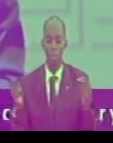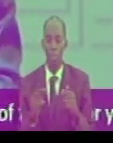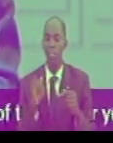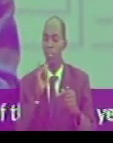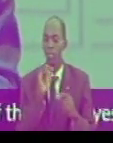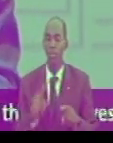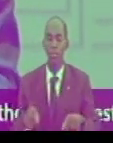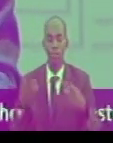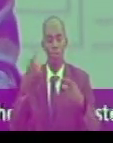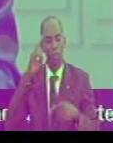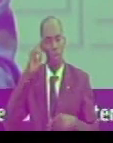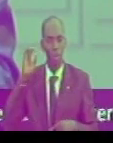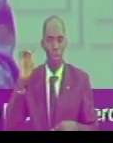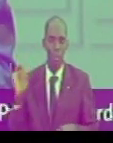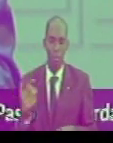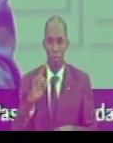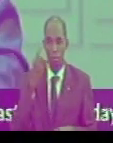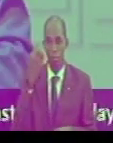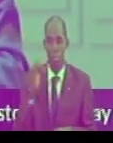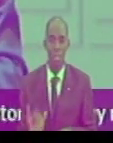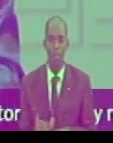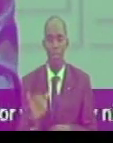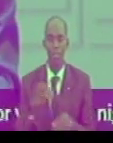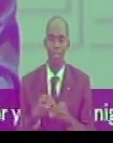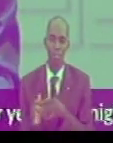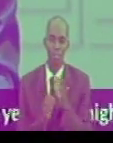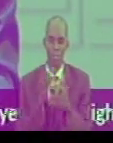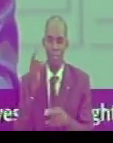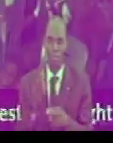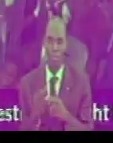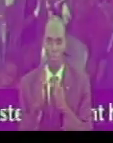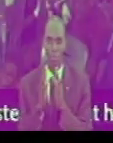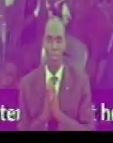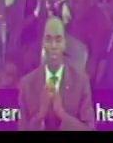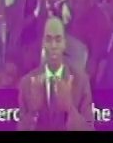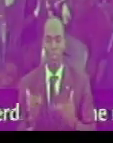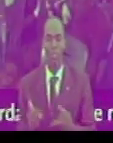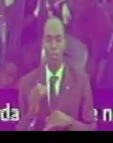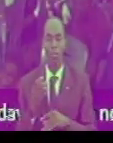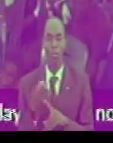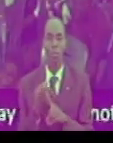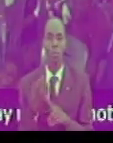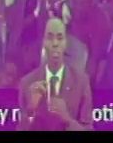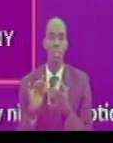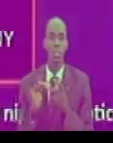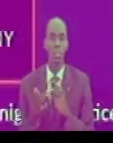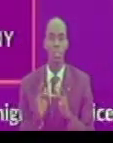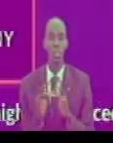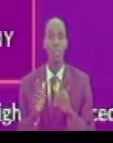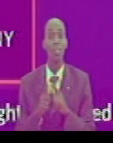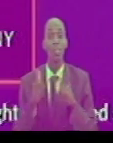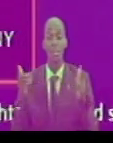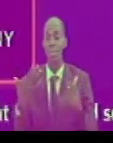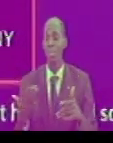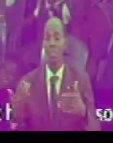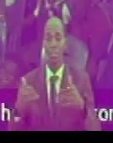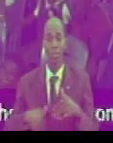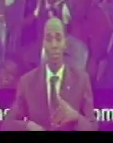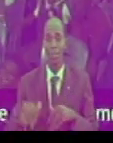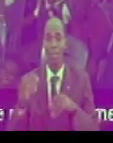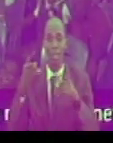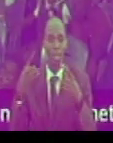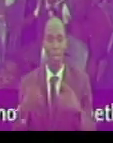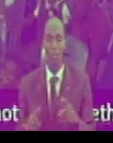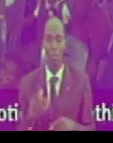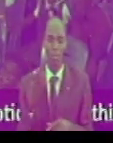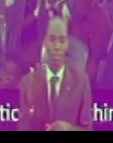Great things still happening online as we begin from Bayelsa, where Blessing Ogay told us, wrote on the